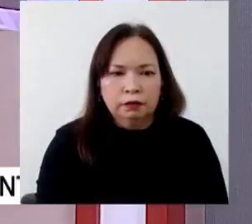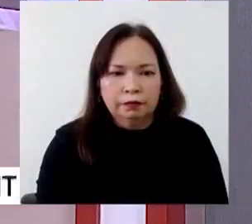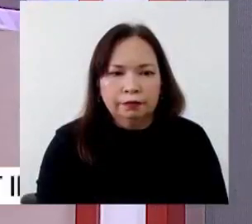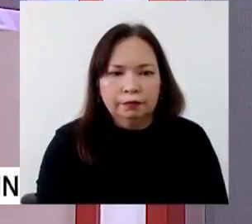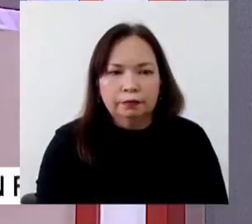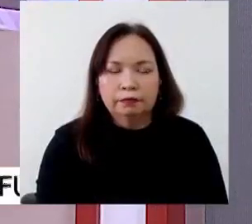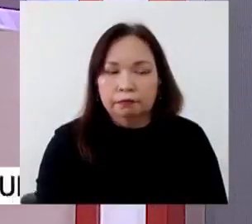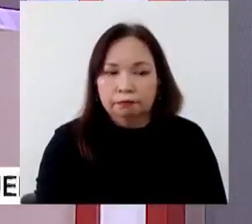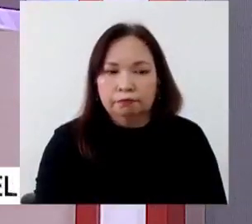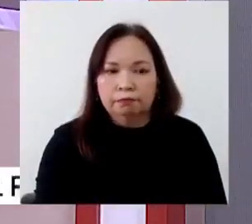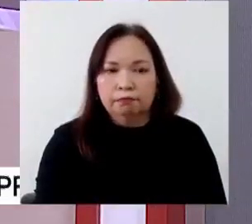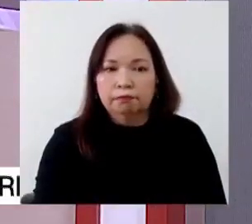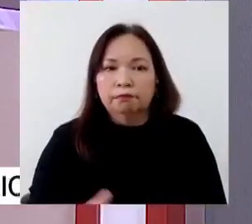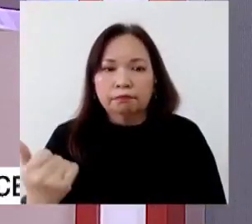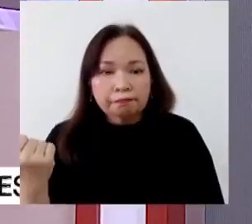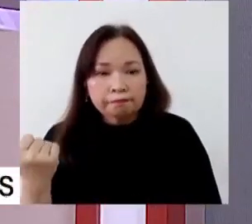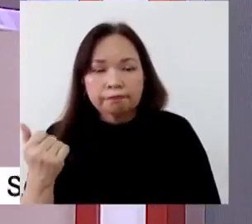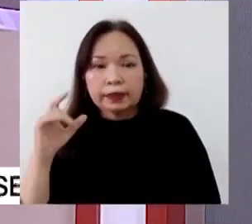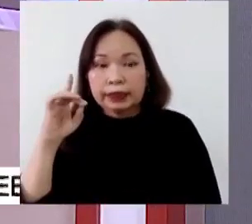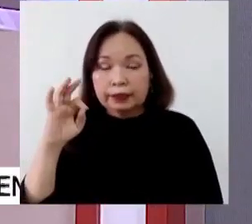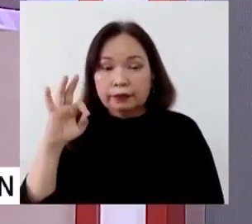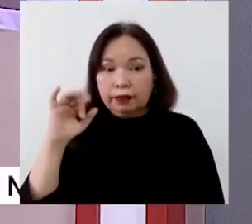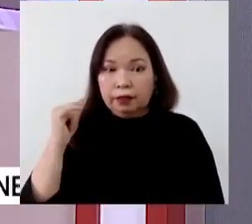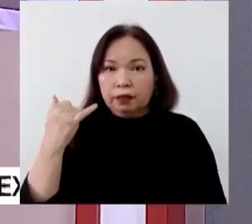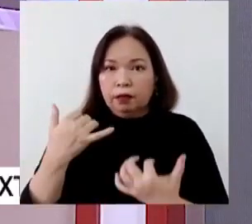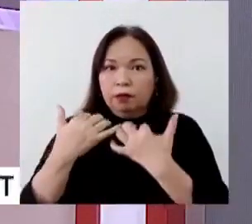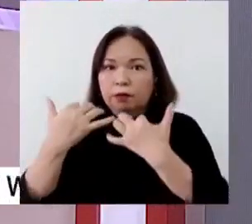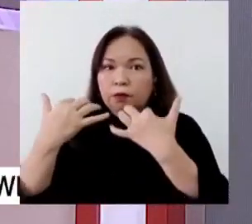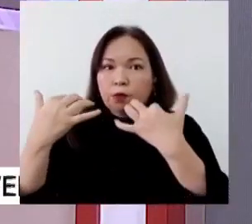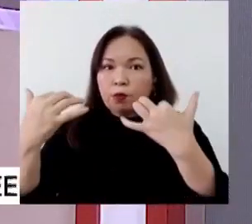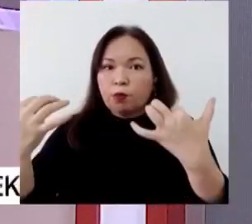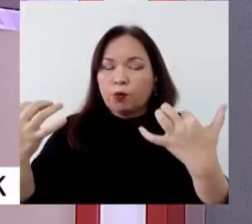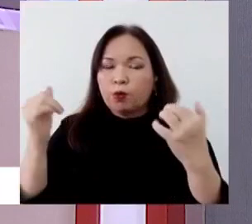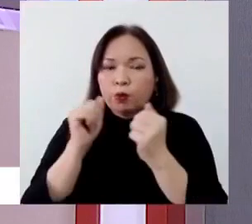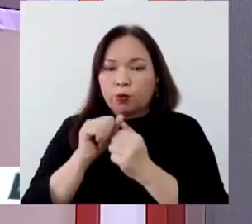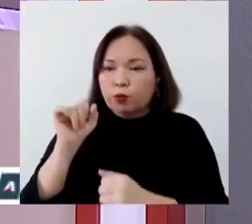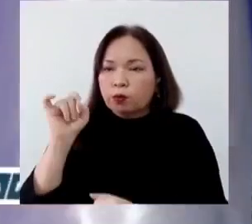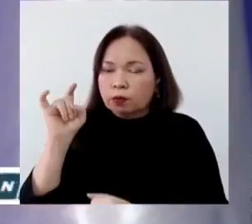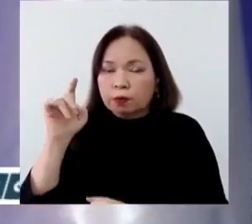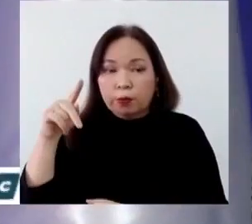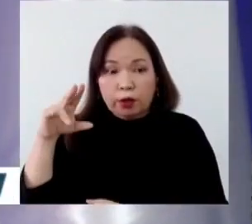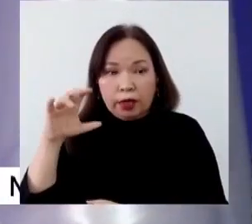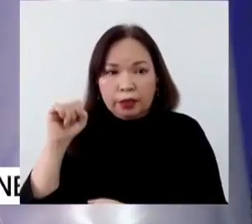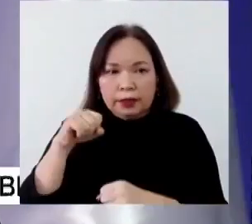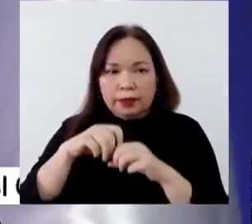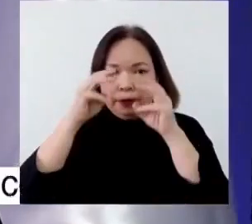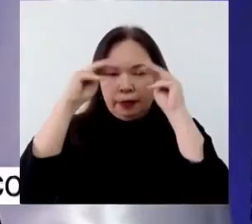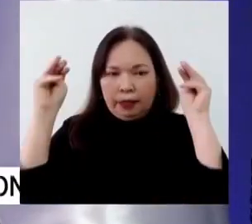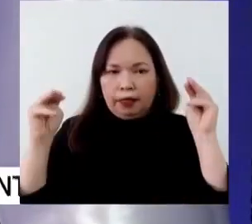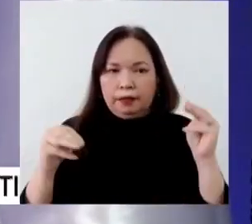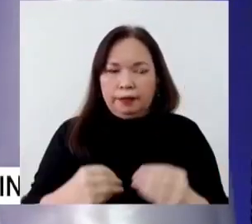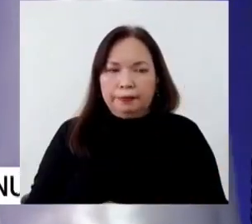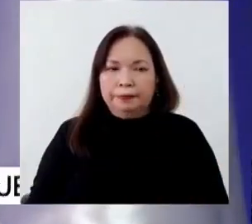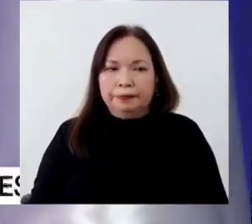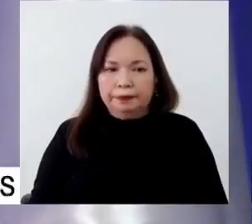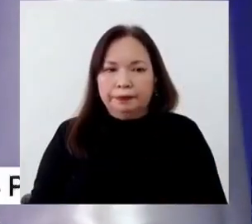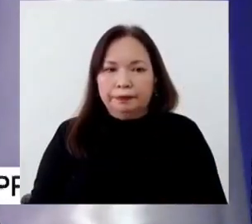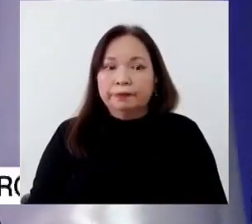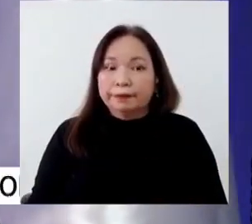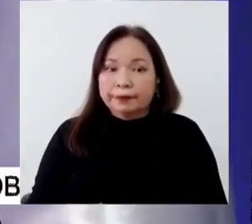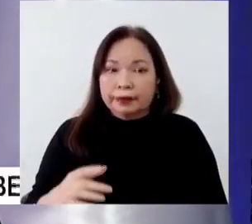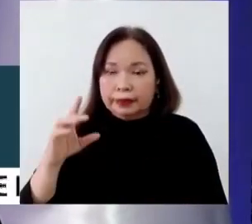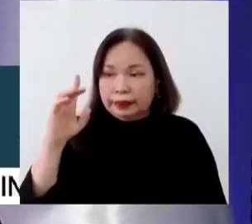The Foreign Affairs Department is holding a press briefing in Malacañang. This is ANC Live. Filipino citizens in Gaza. Our embassy in Amman